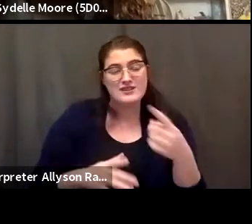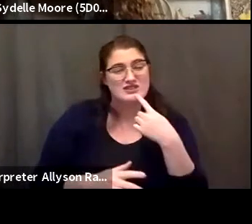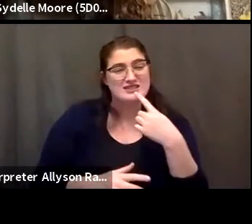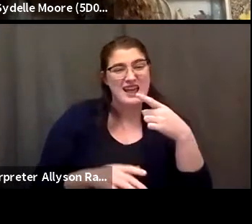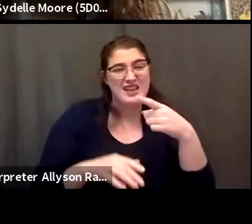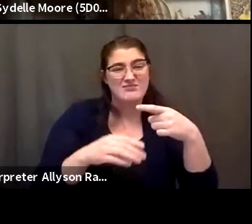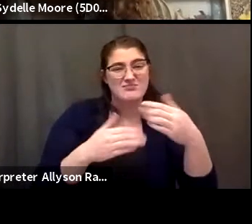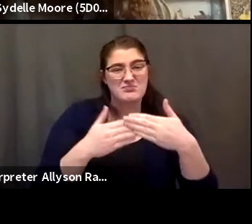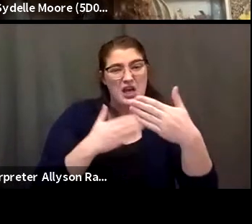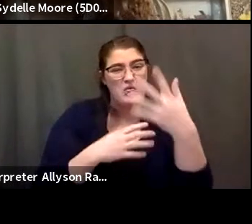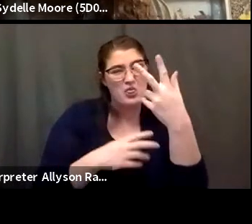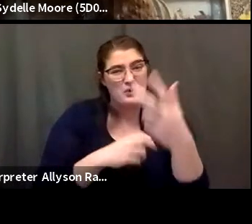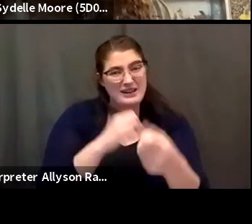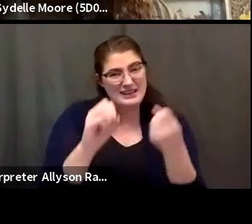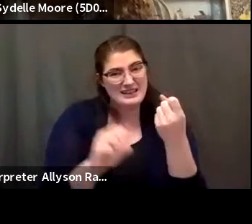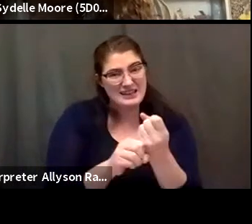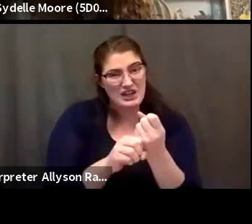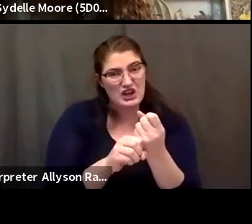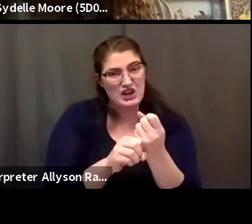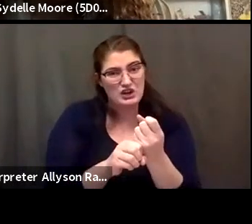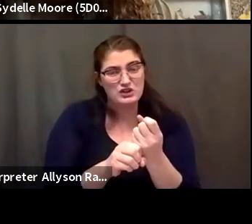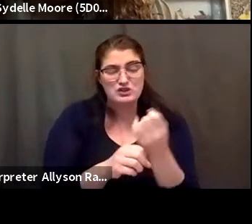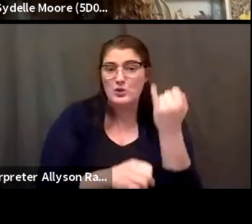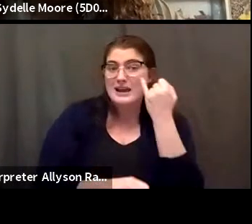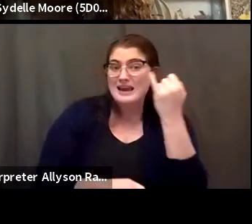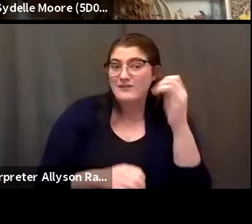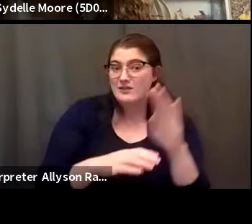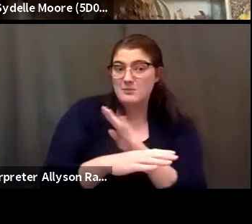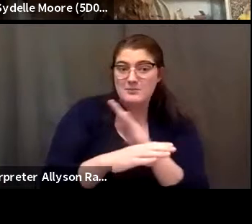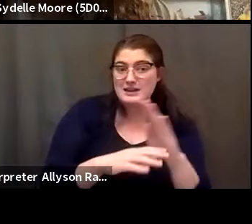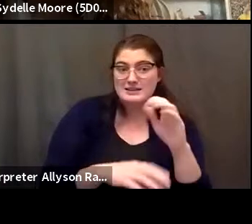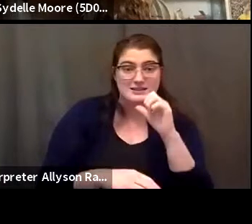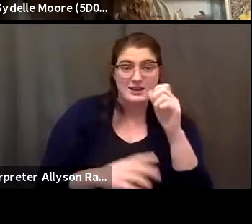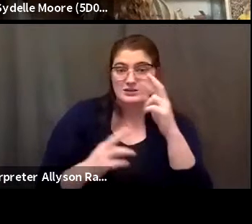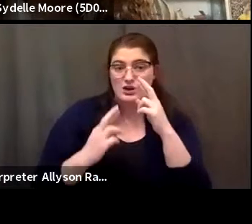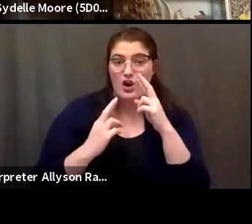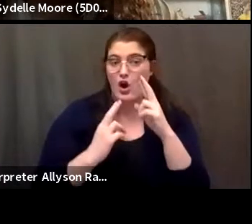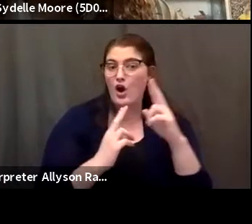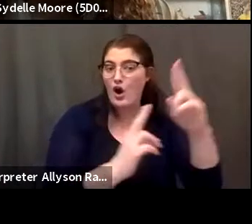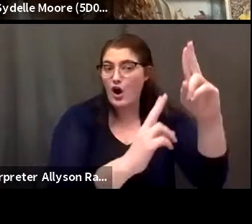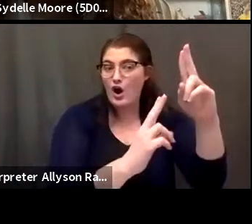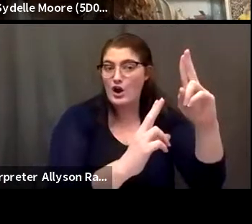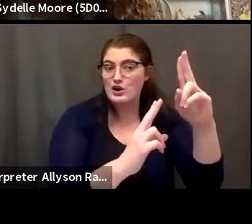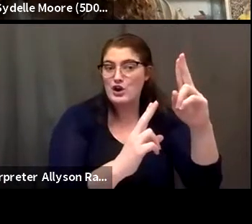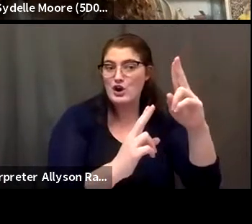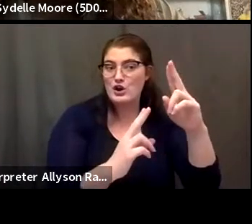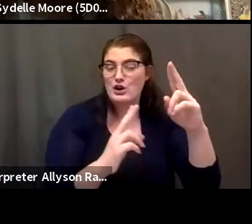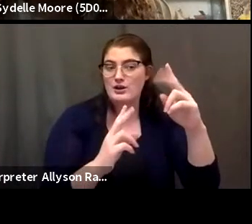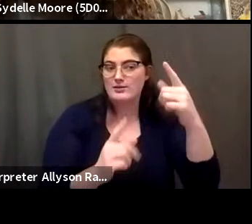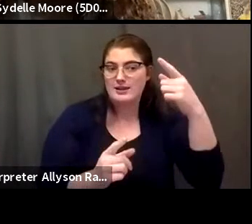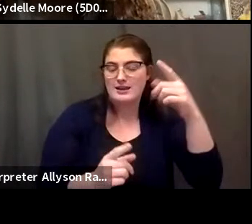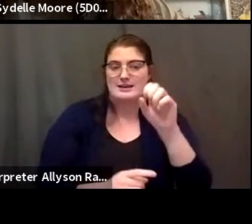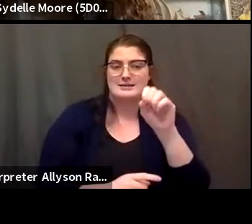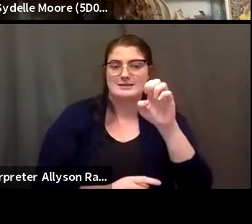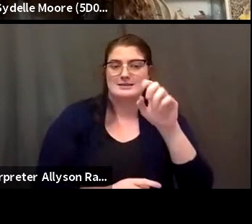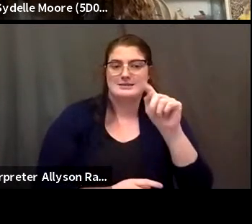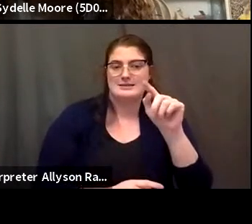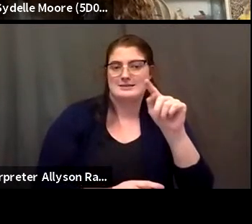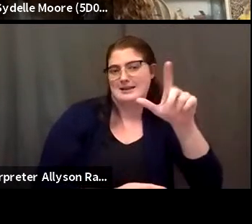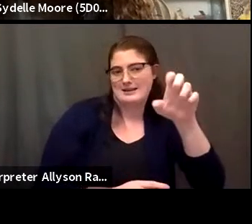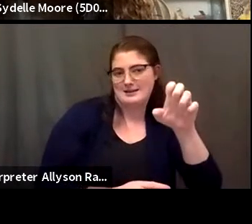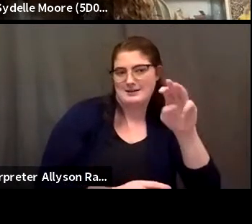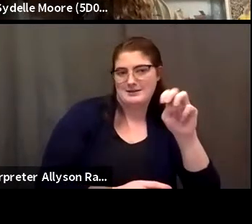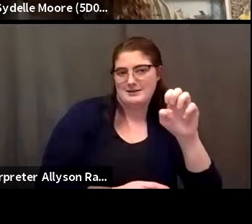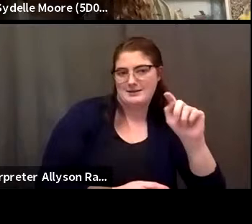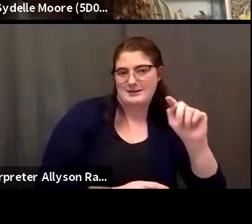years. So if the business don't honor the settlement agreement within that